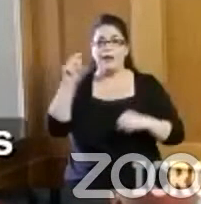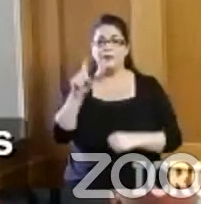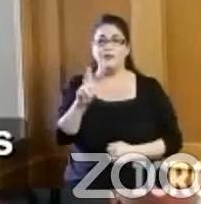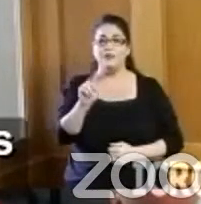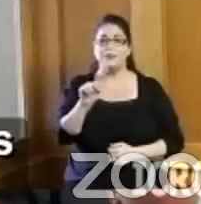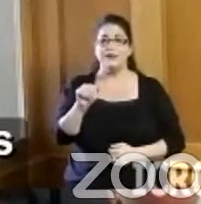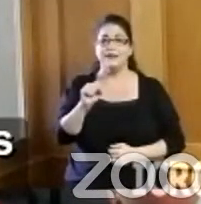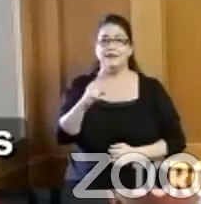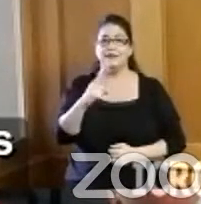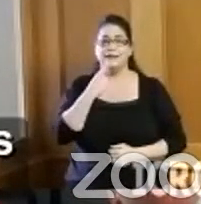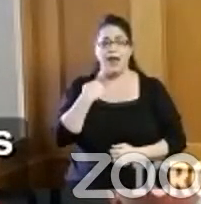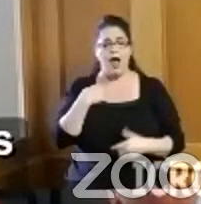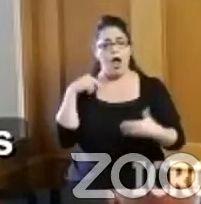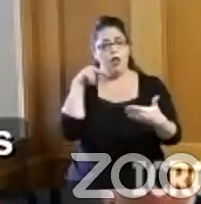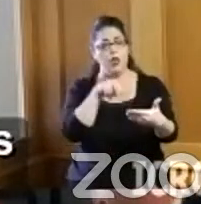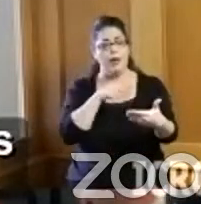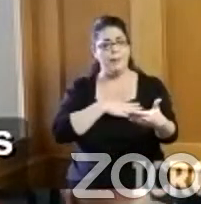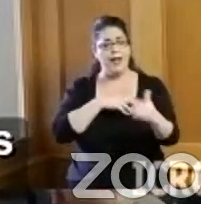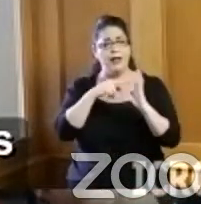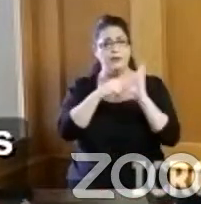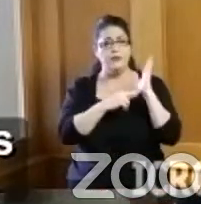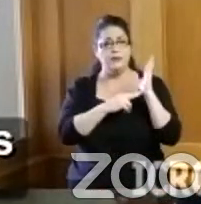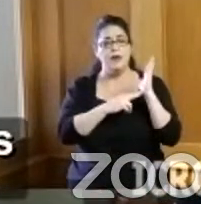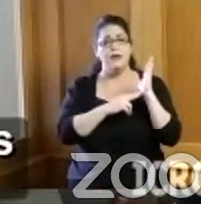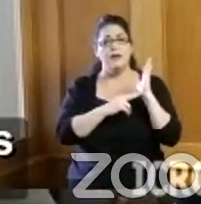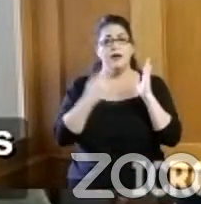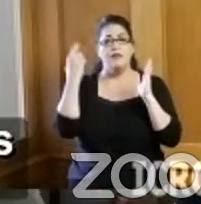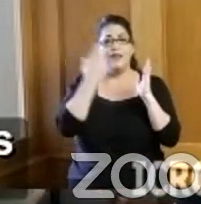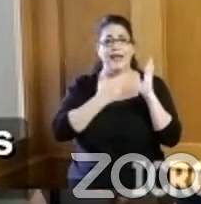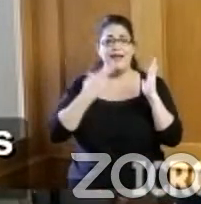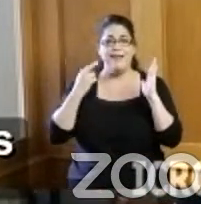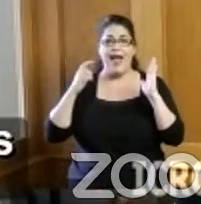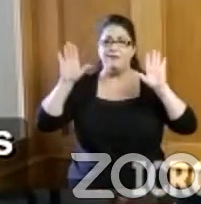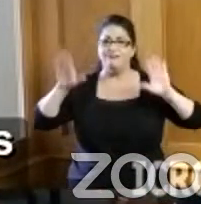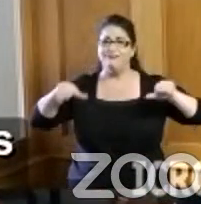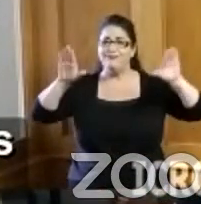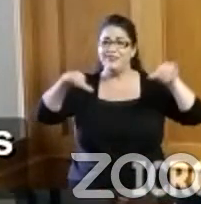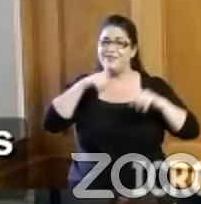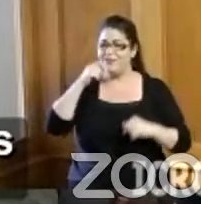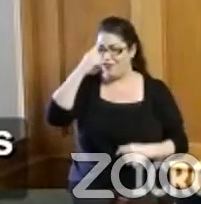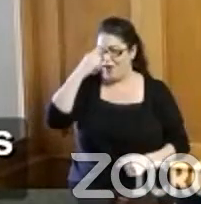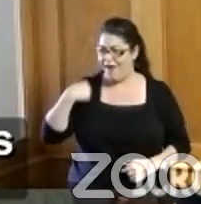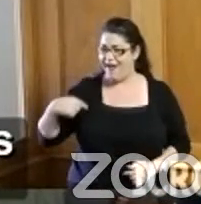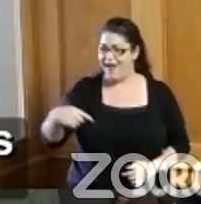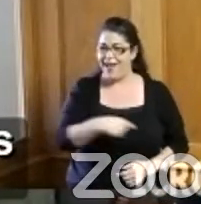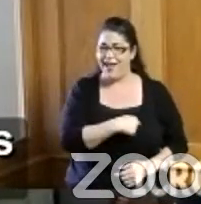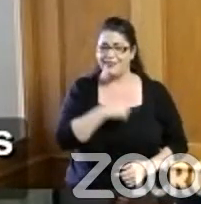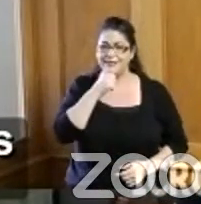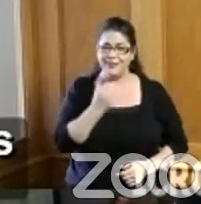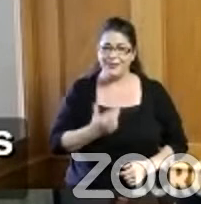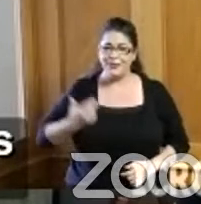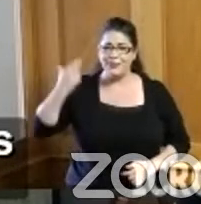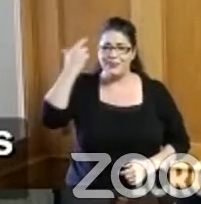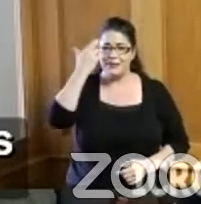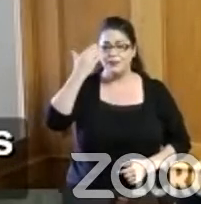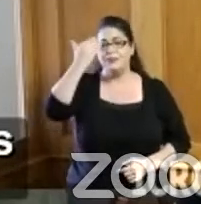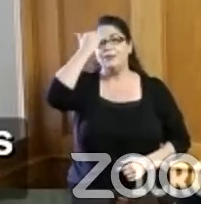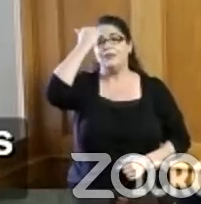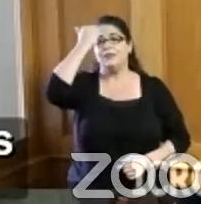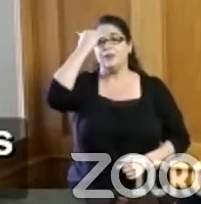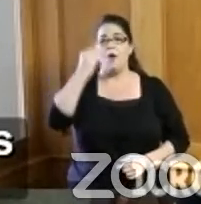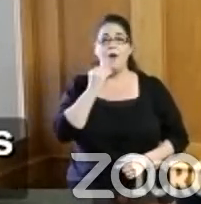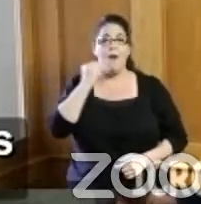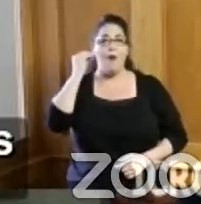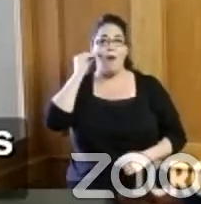and when I talked about kind of repainting this area, it was not for us. It was because we knew that the homeowners